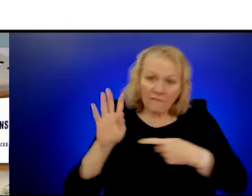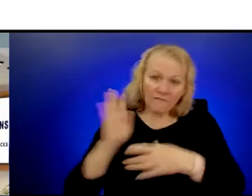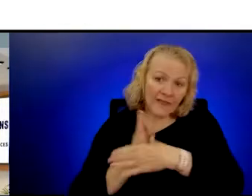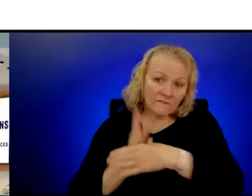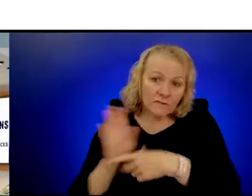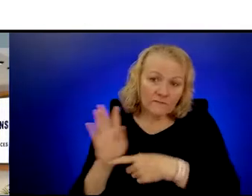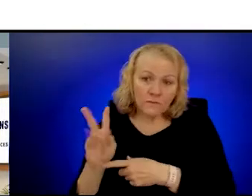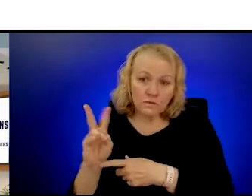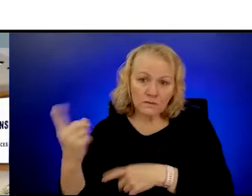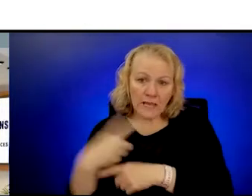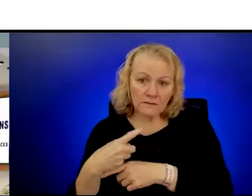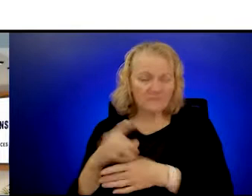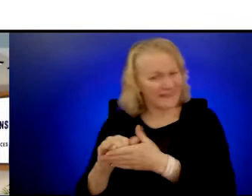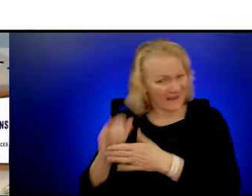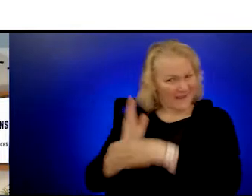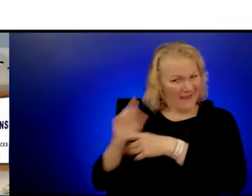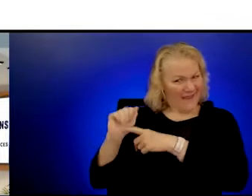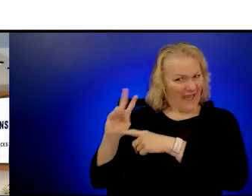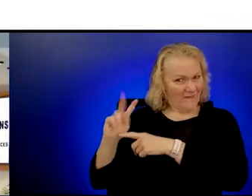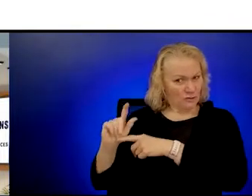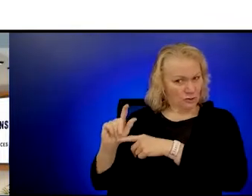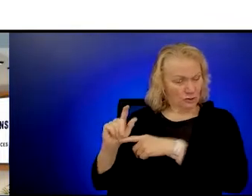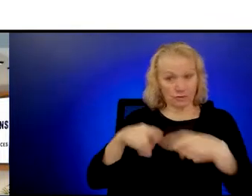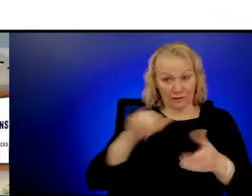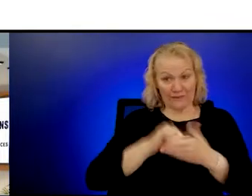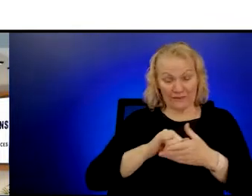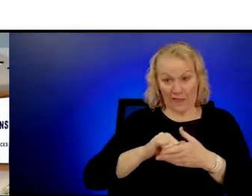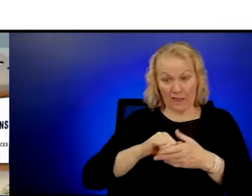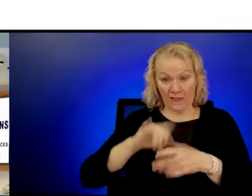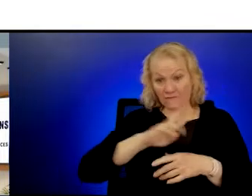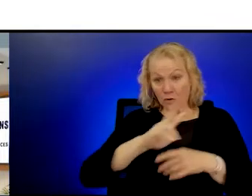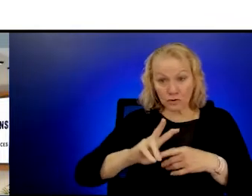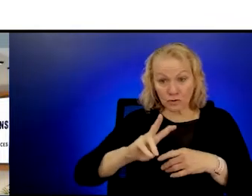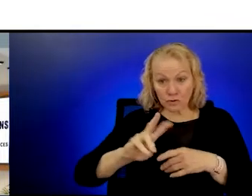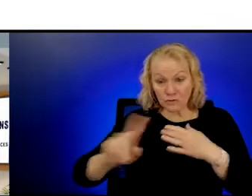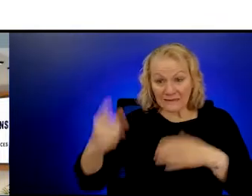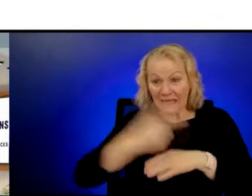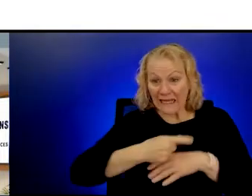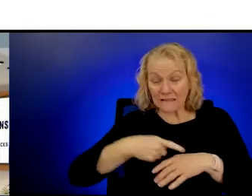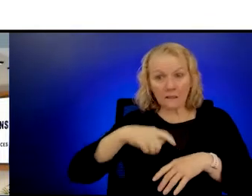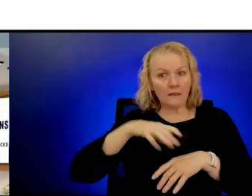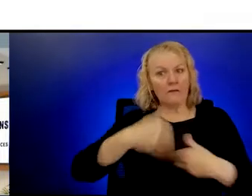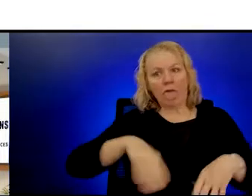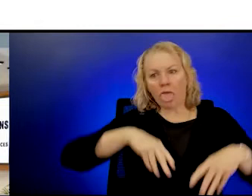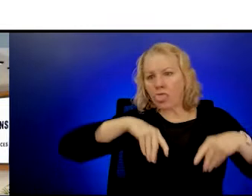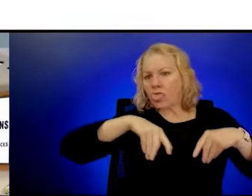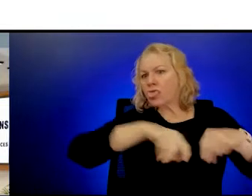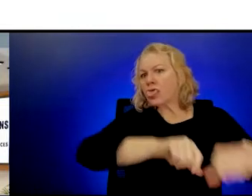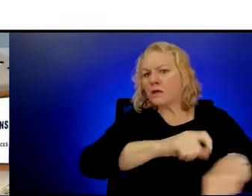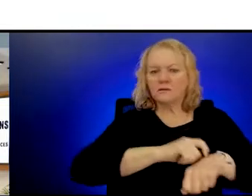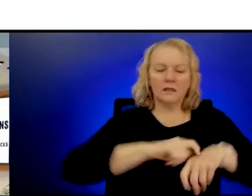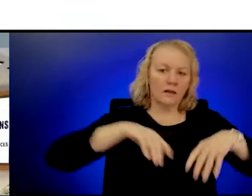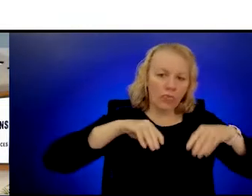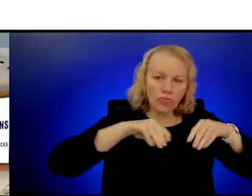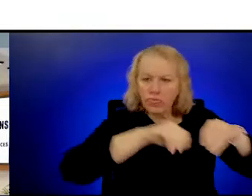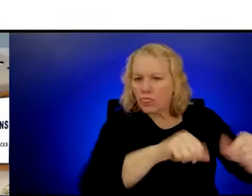average. During that time, organizations dedicate significant time and resources to searching for